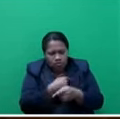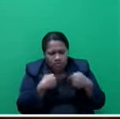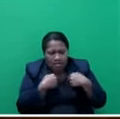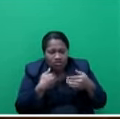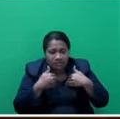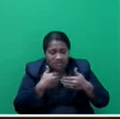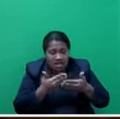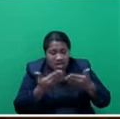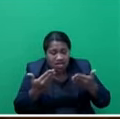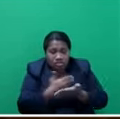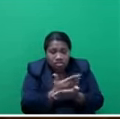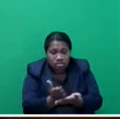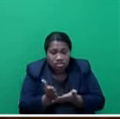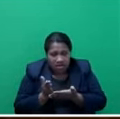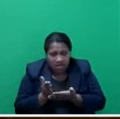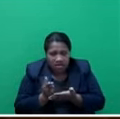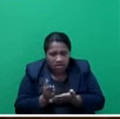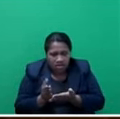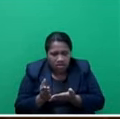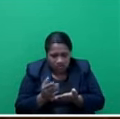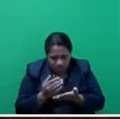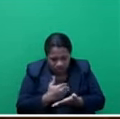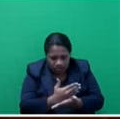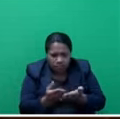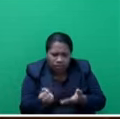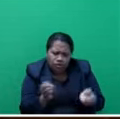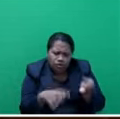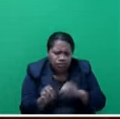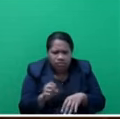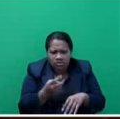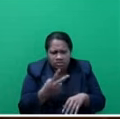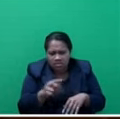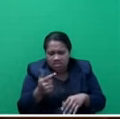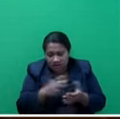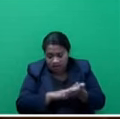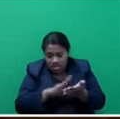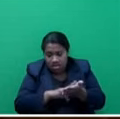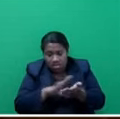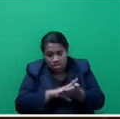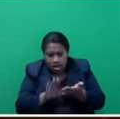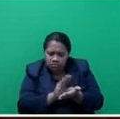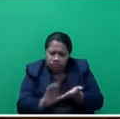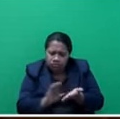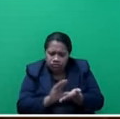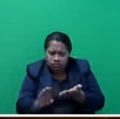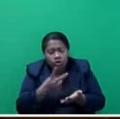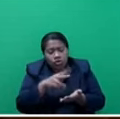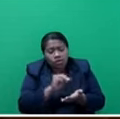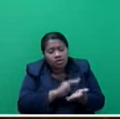shareholder, contributing around $27 million in grants and around $20 million in TELs